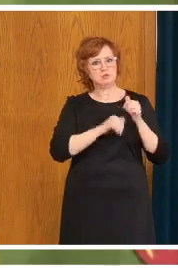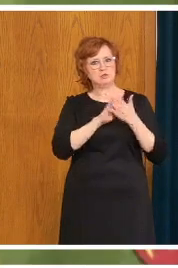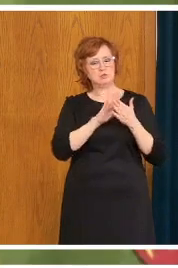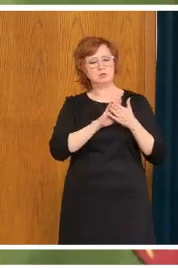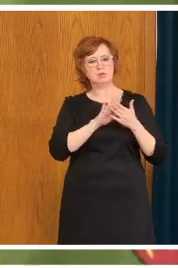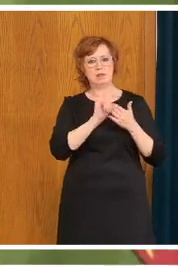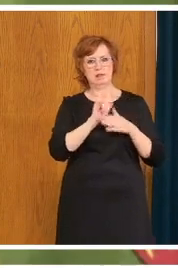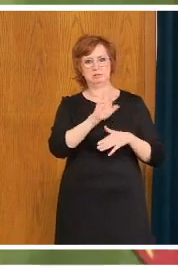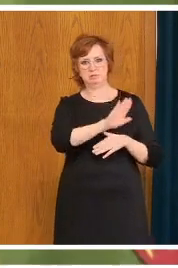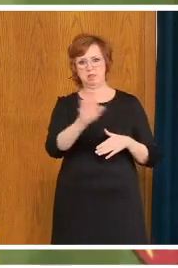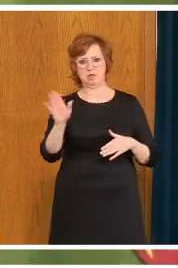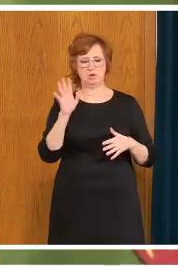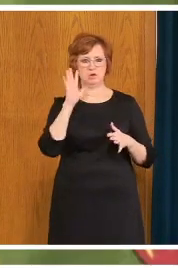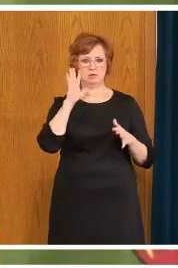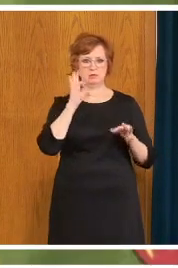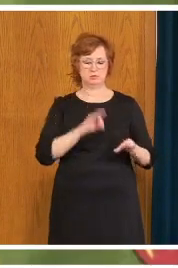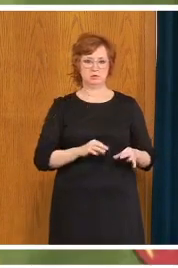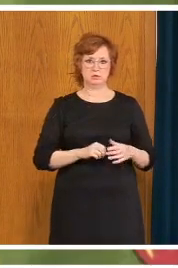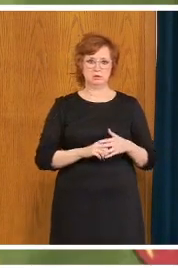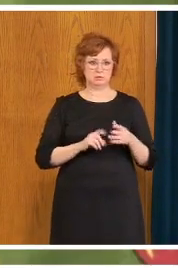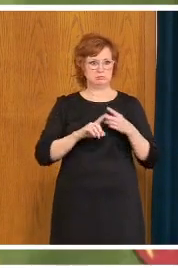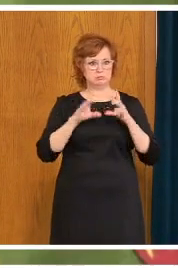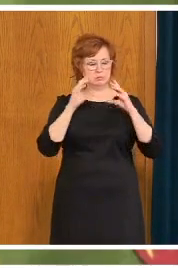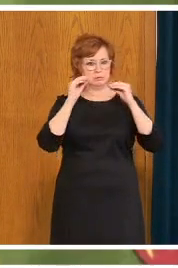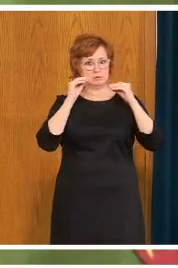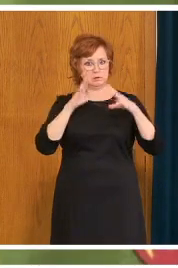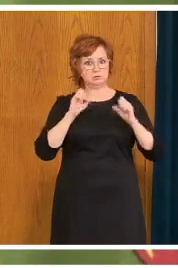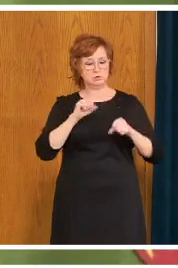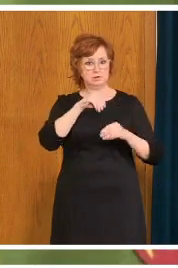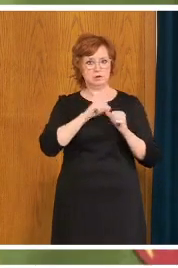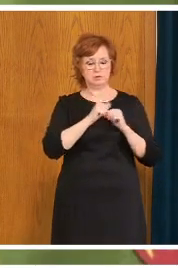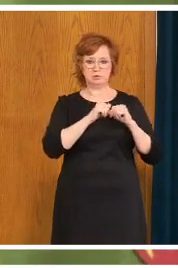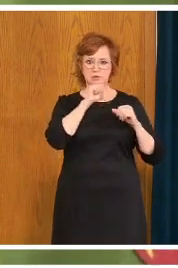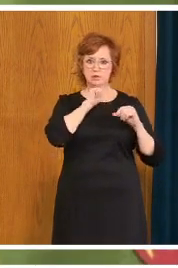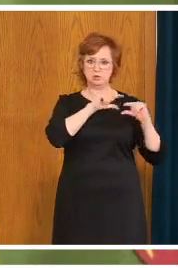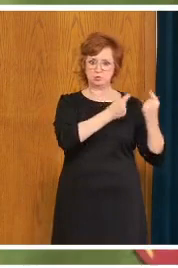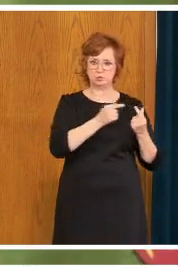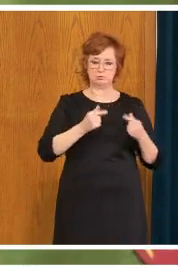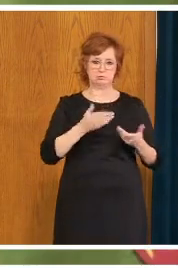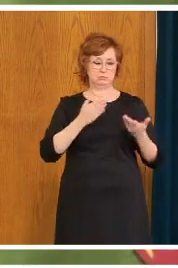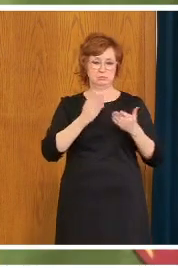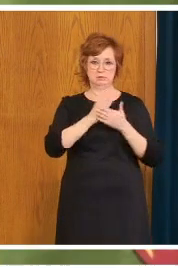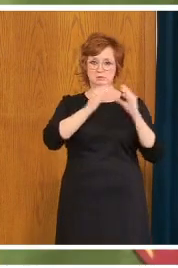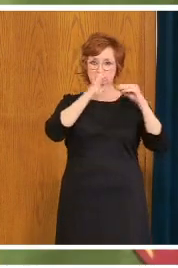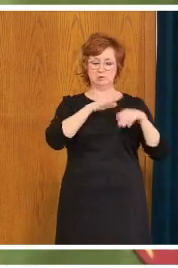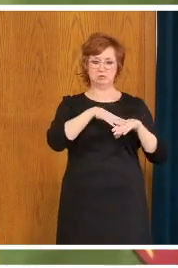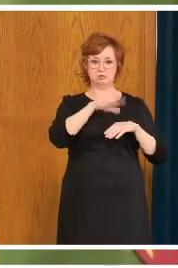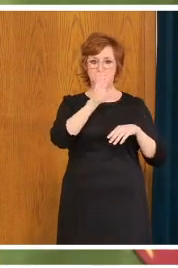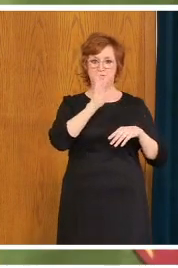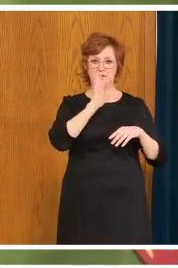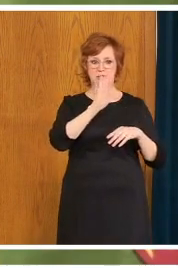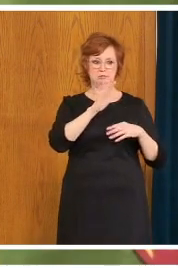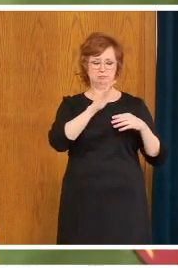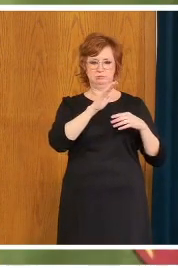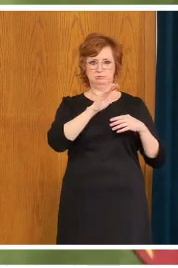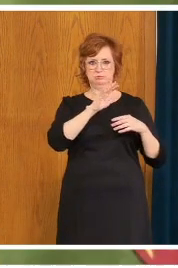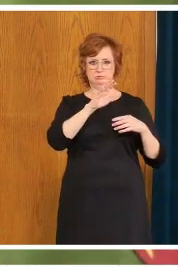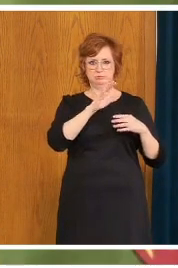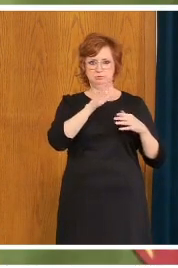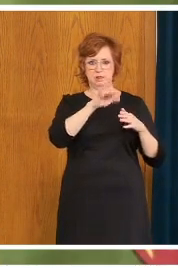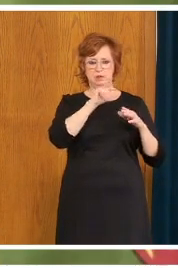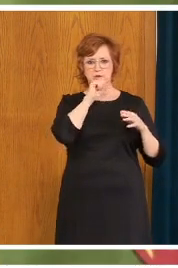are included in our age sequencing. If there's some teachers out there, I think this is towards the end